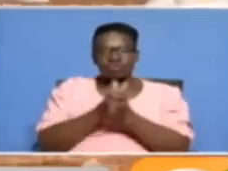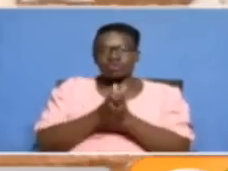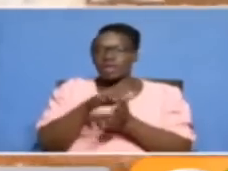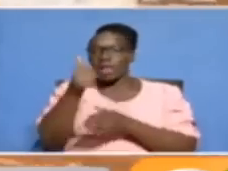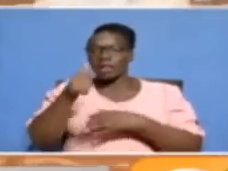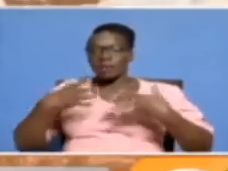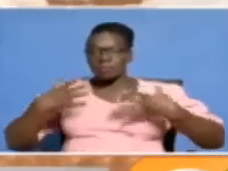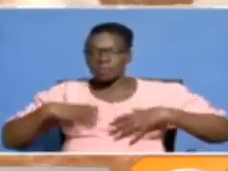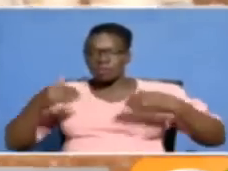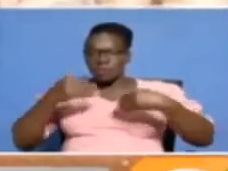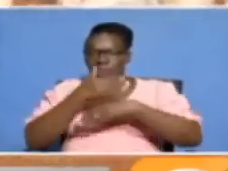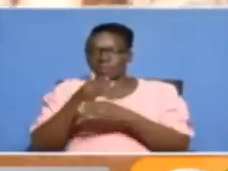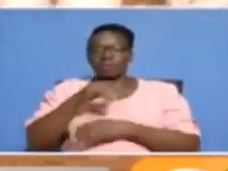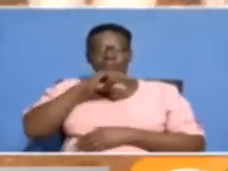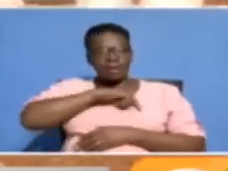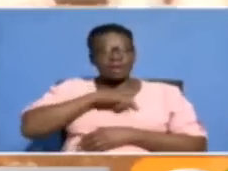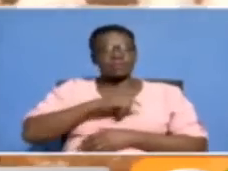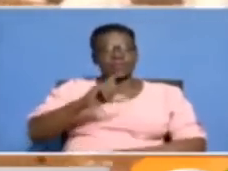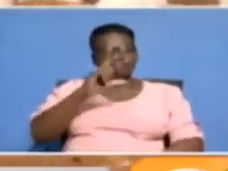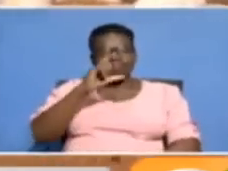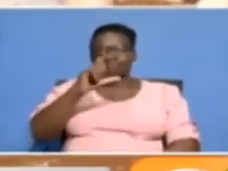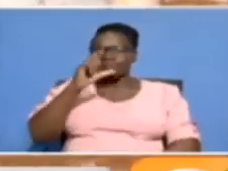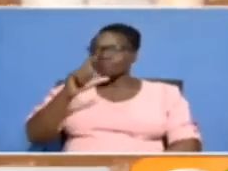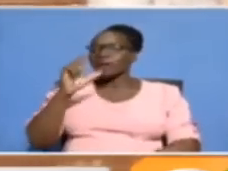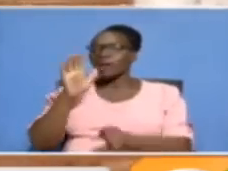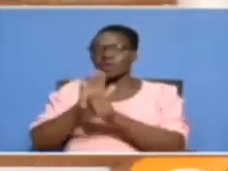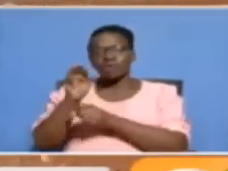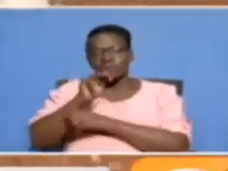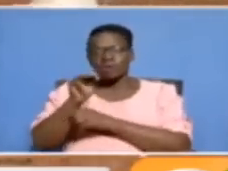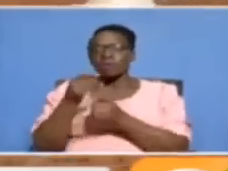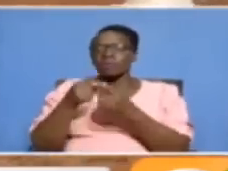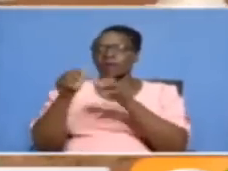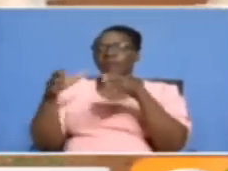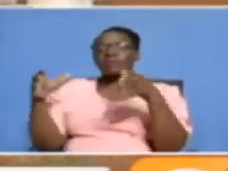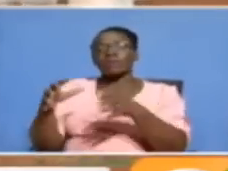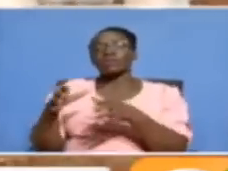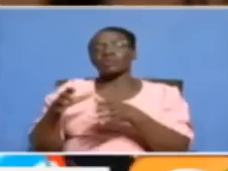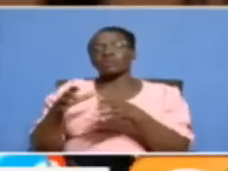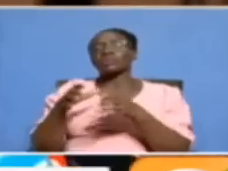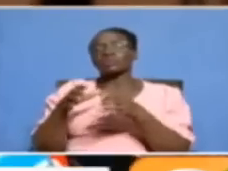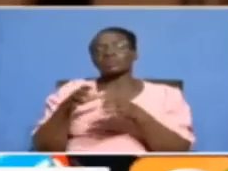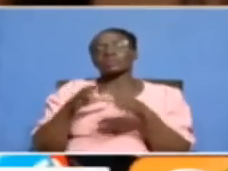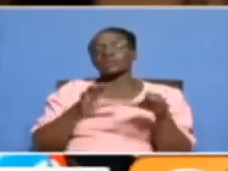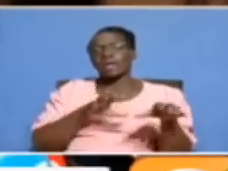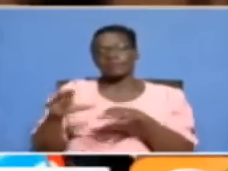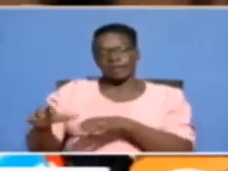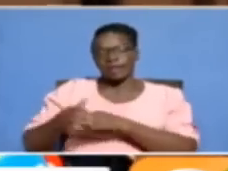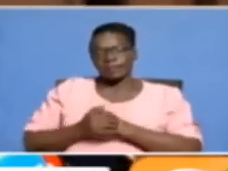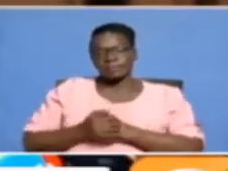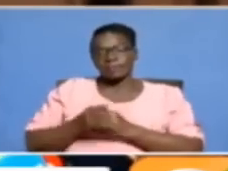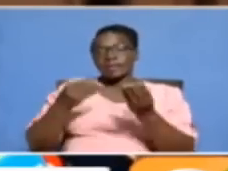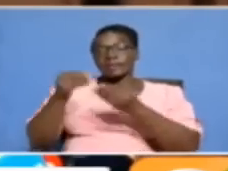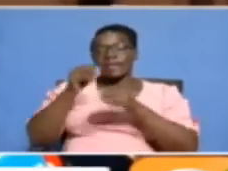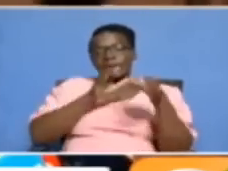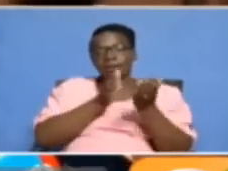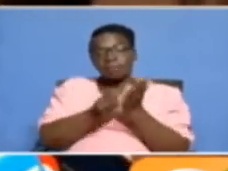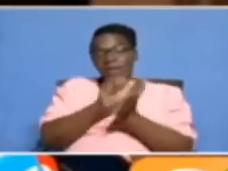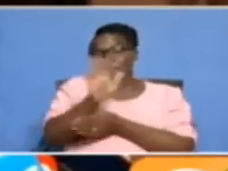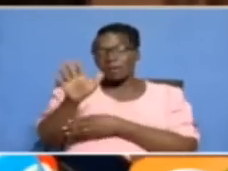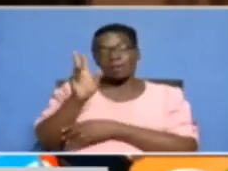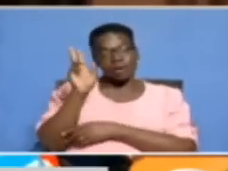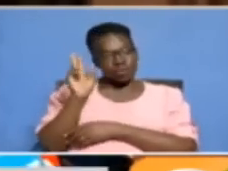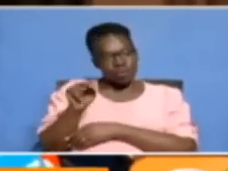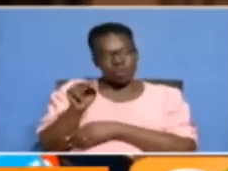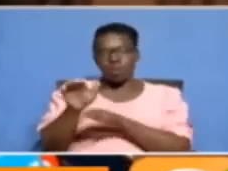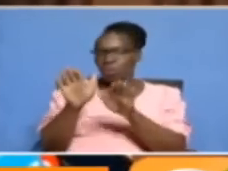brokers pocketed millions of shillings, as small-scale farmers lamented. They should not sell their maize. Let's wait for